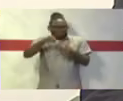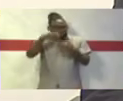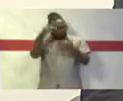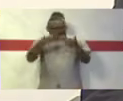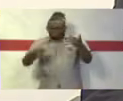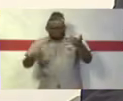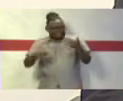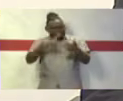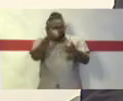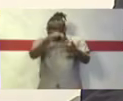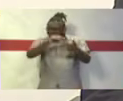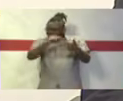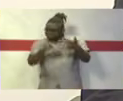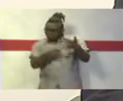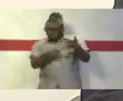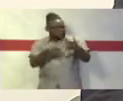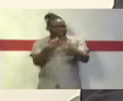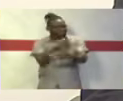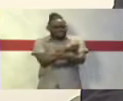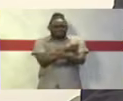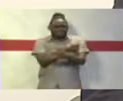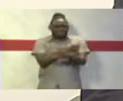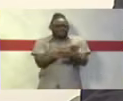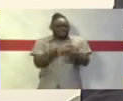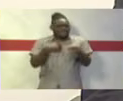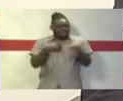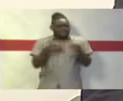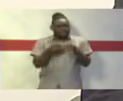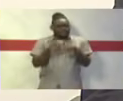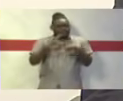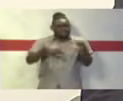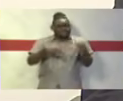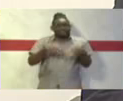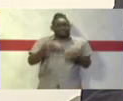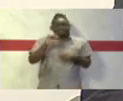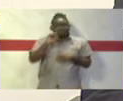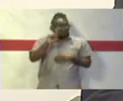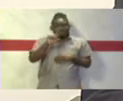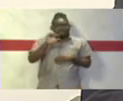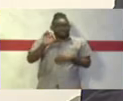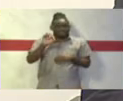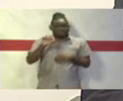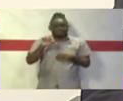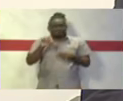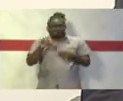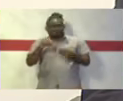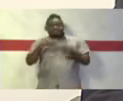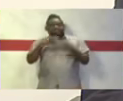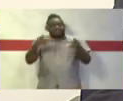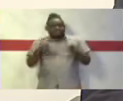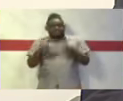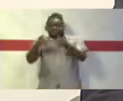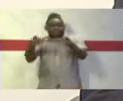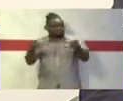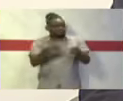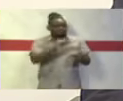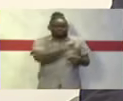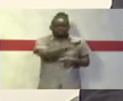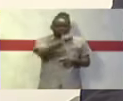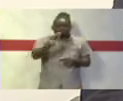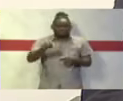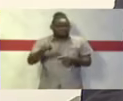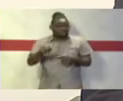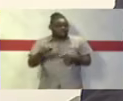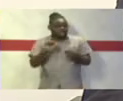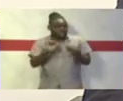in more than 109 sites and health centers, plus the mass vaccination site at a walk-in